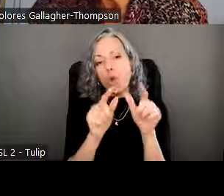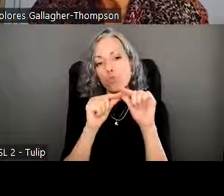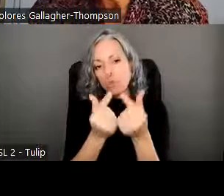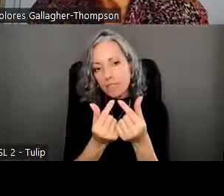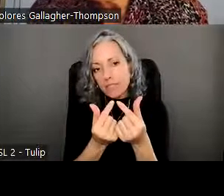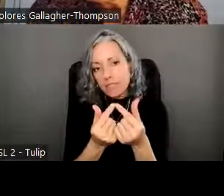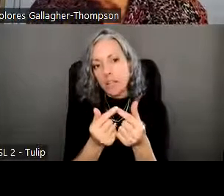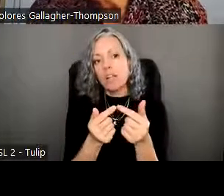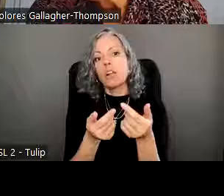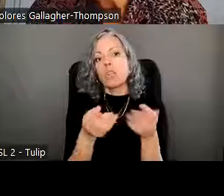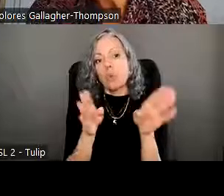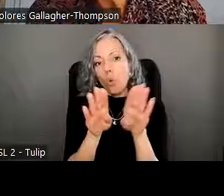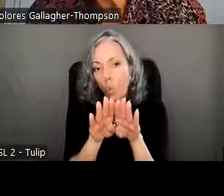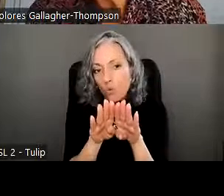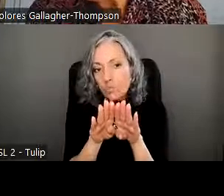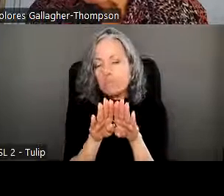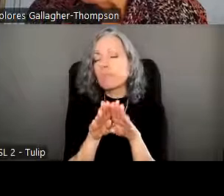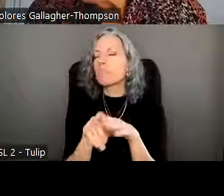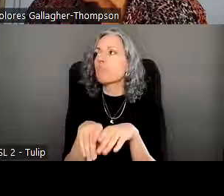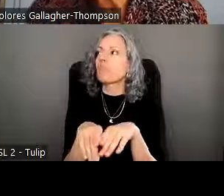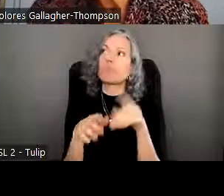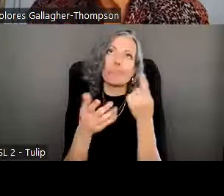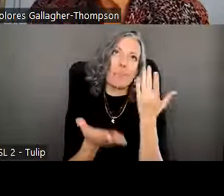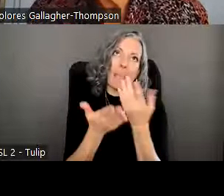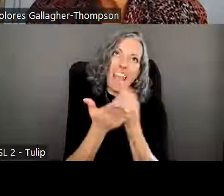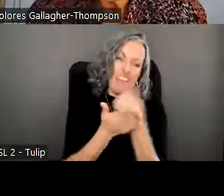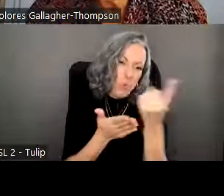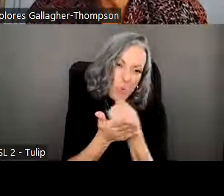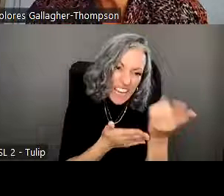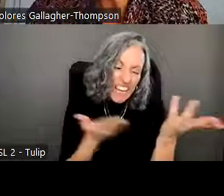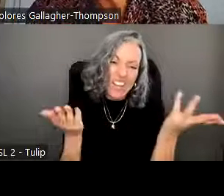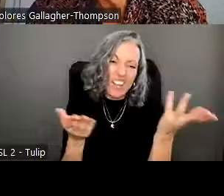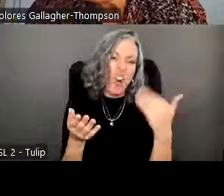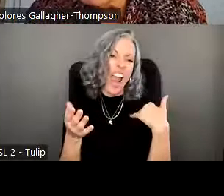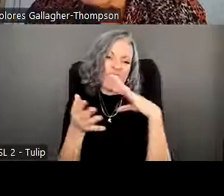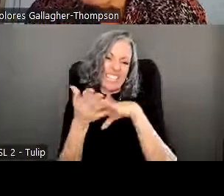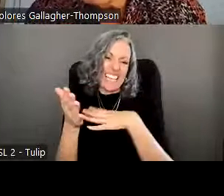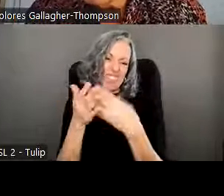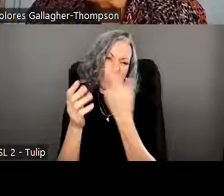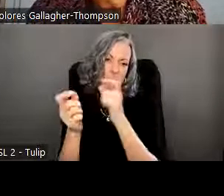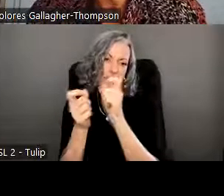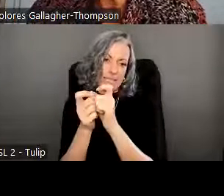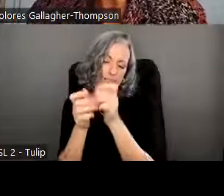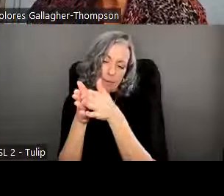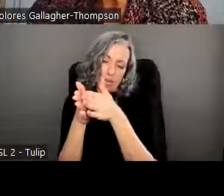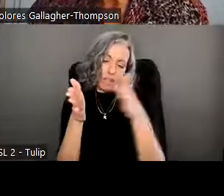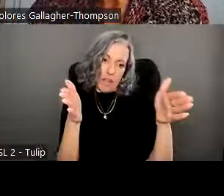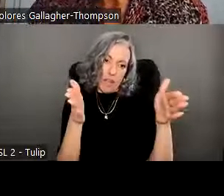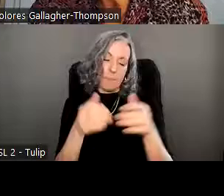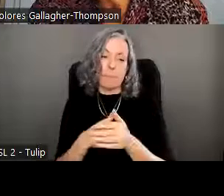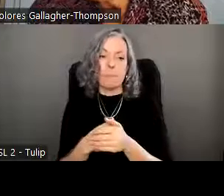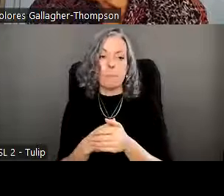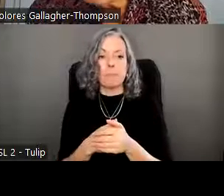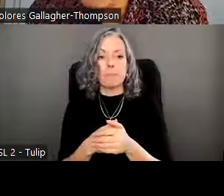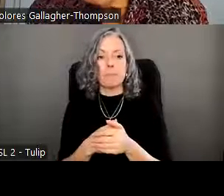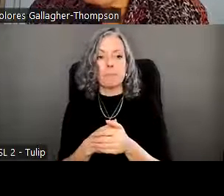a closed cohort. They might meet weekly or on some given schedule for a specific period of time.